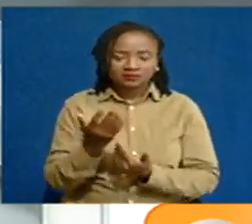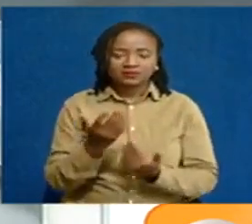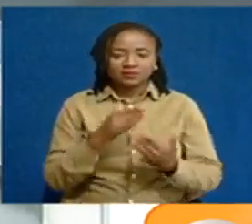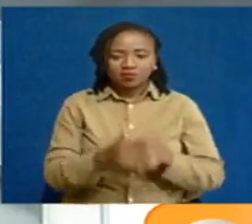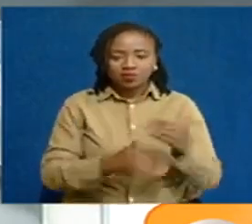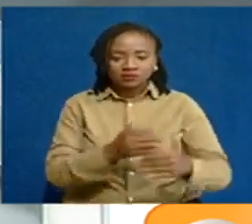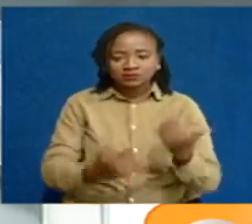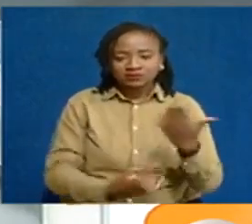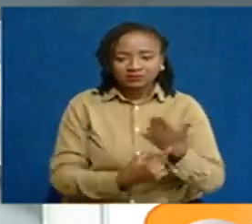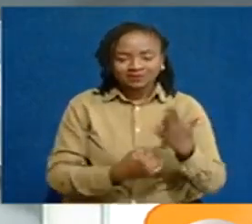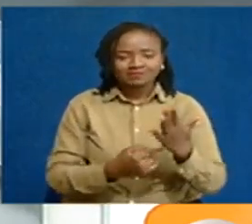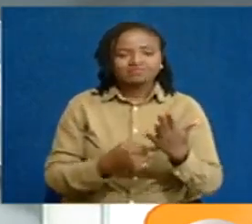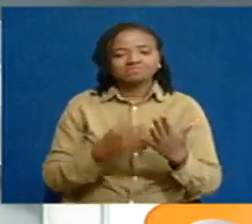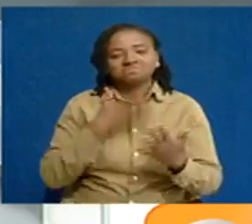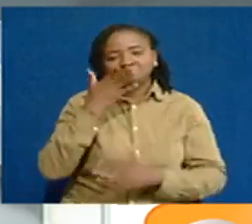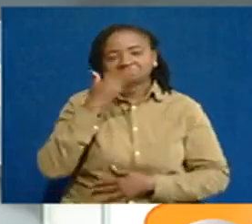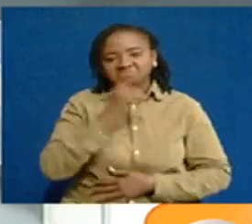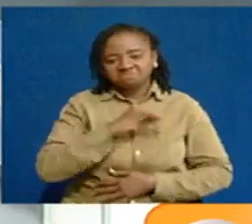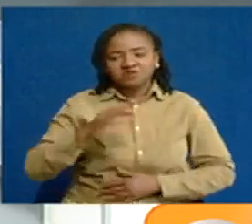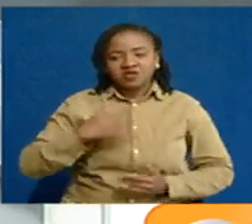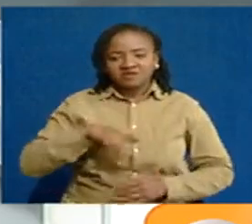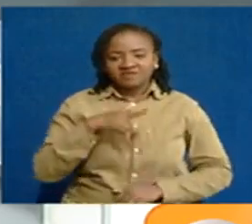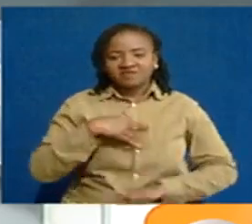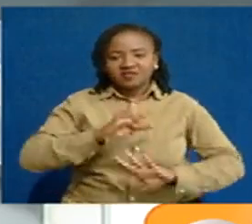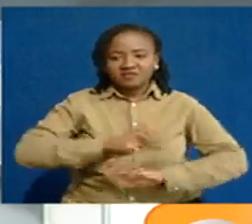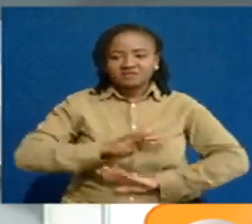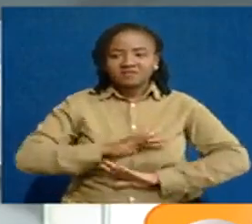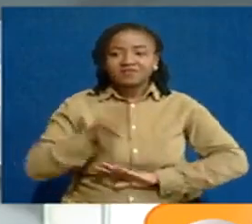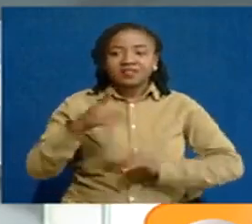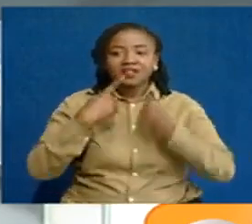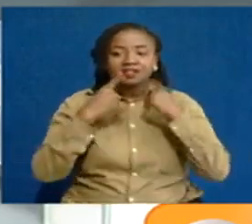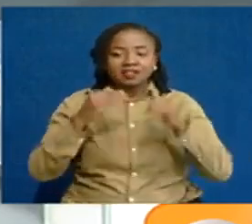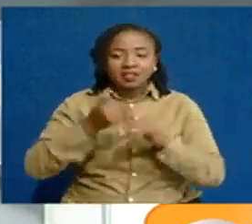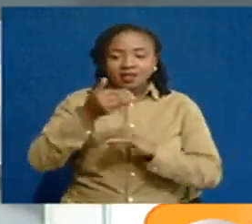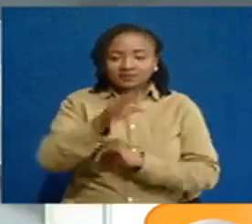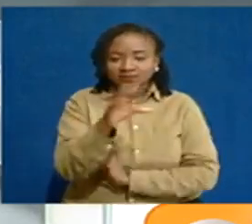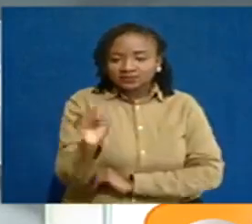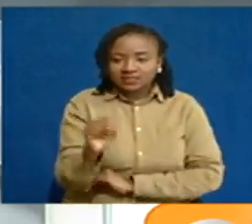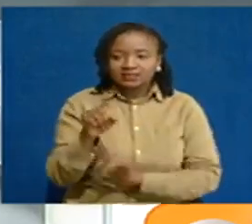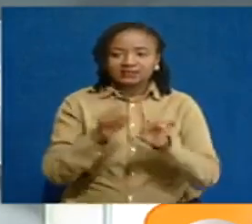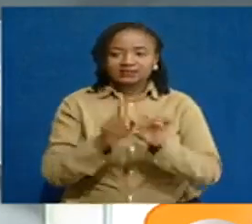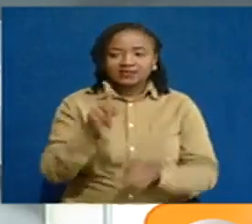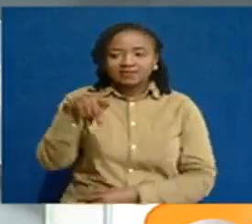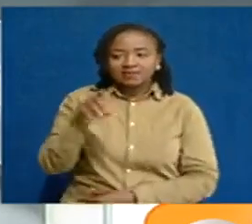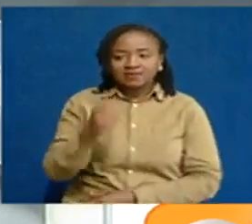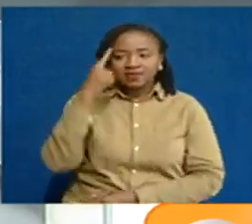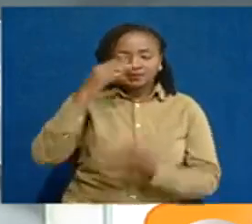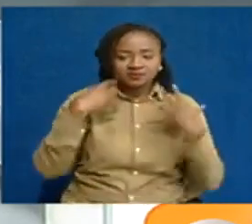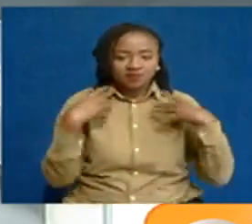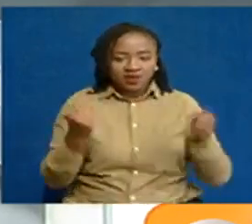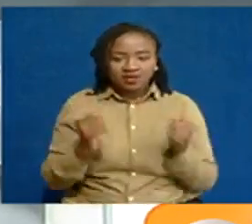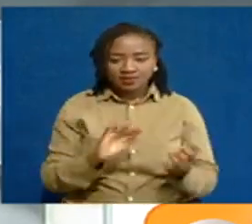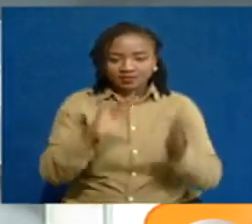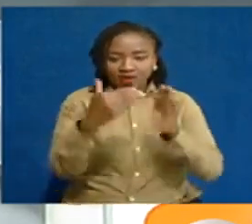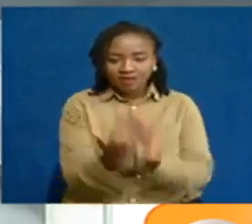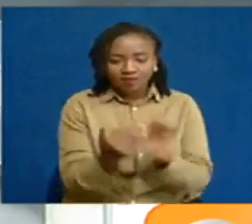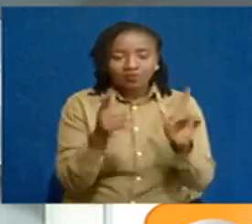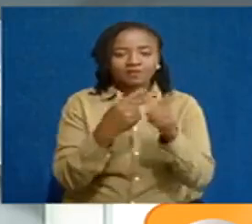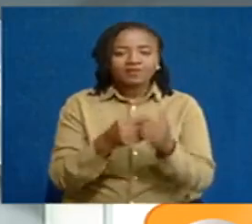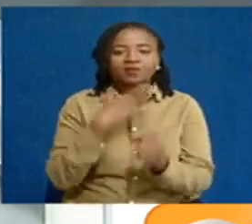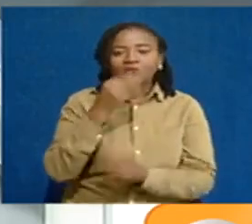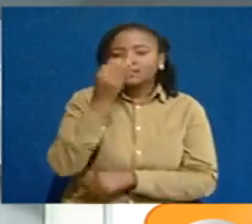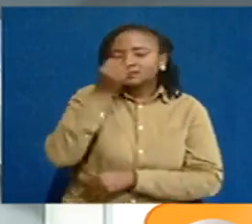project have been answered. The committee made the declaration after the CS and PS for Health appeared before it to give a status update just